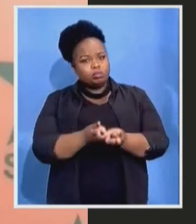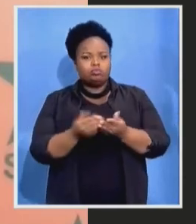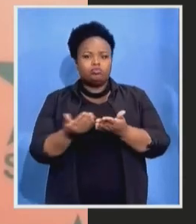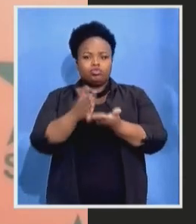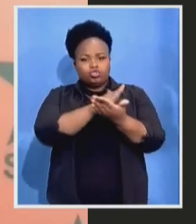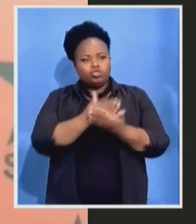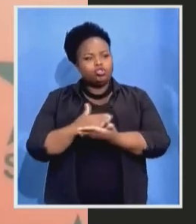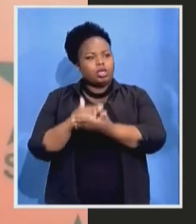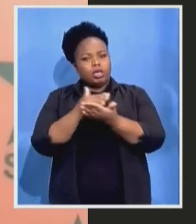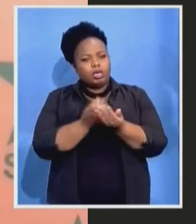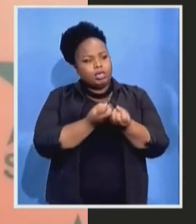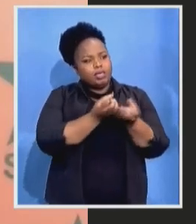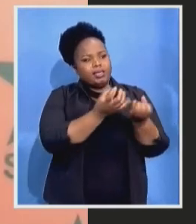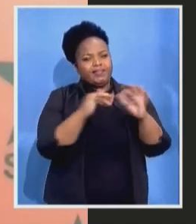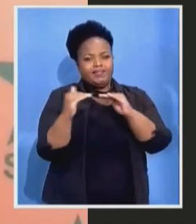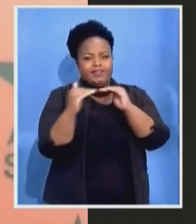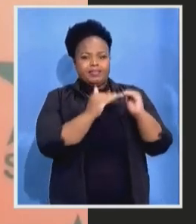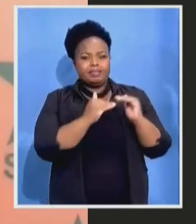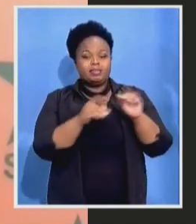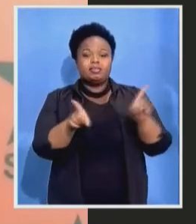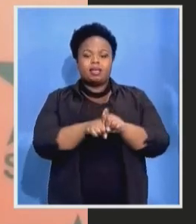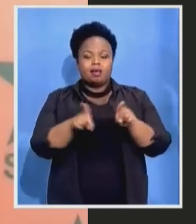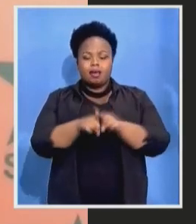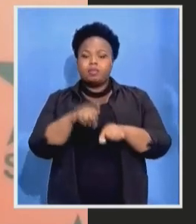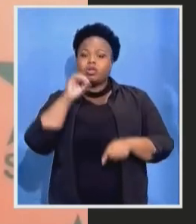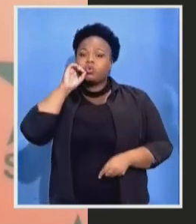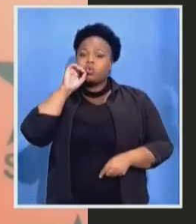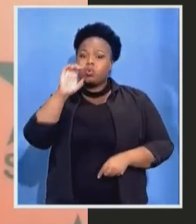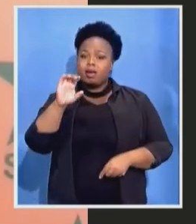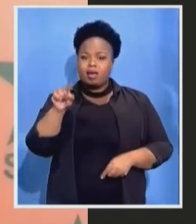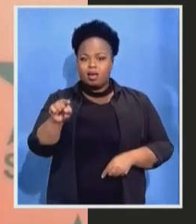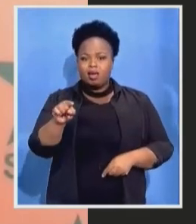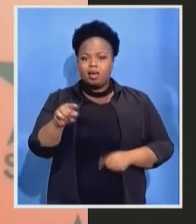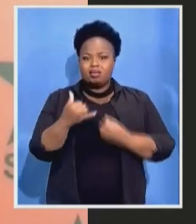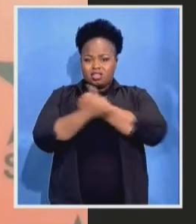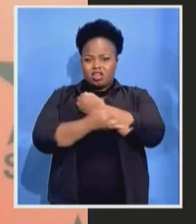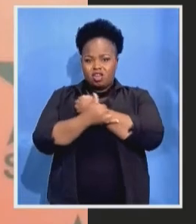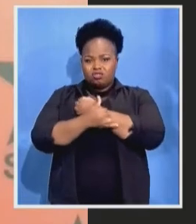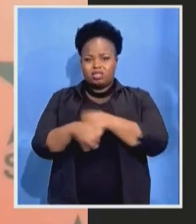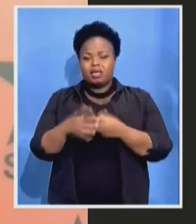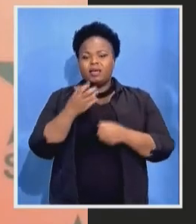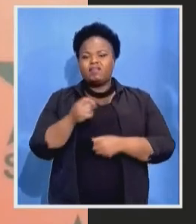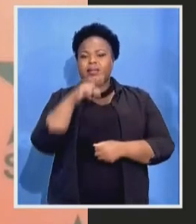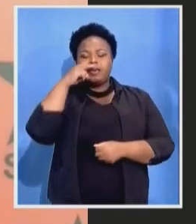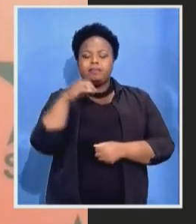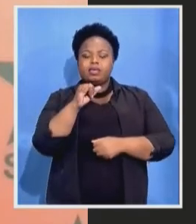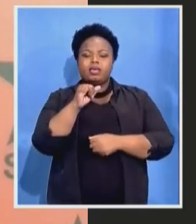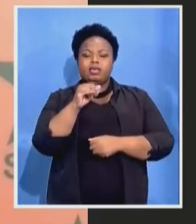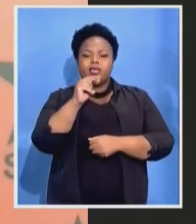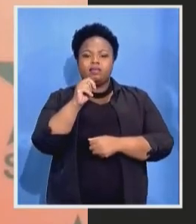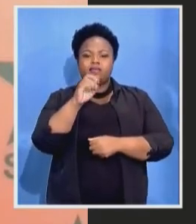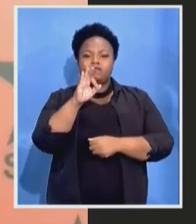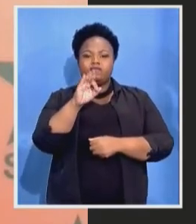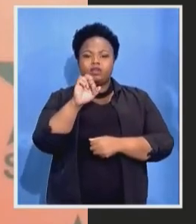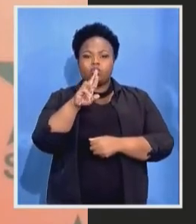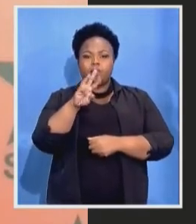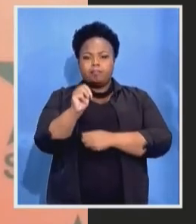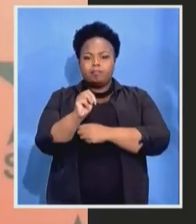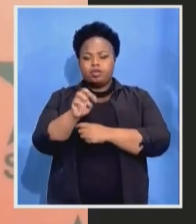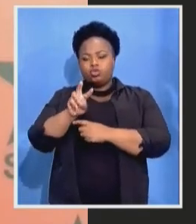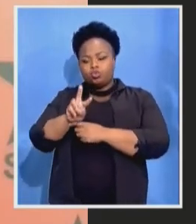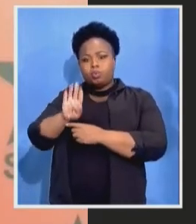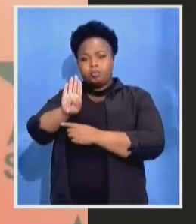Cuba. Cuba's interferon 2B, which has been quite effective worldwide. And in fact, we have called, as you